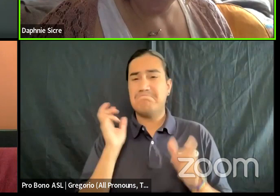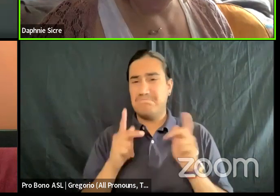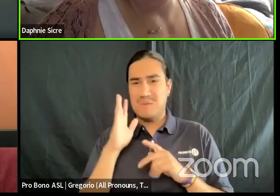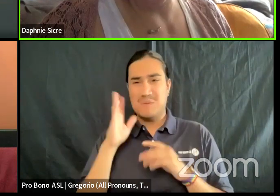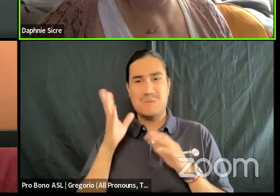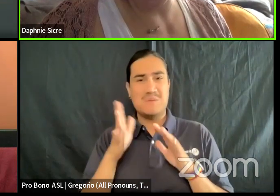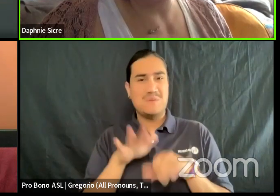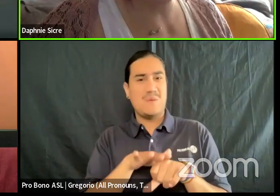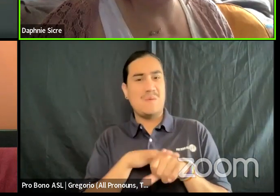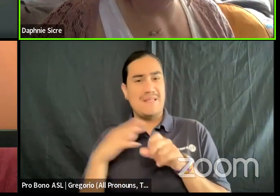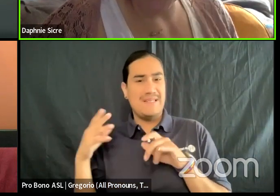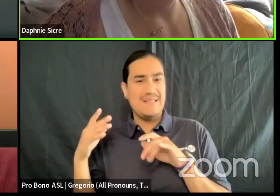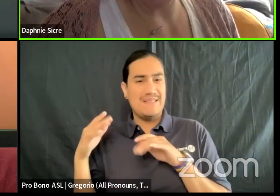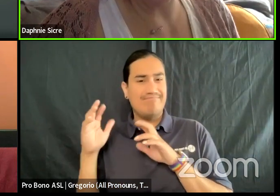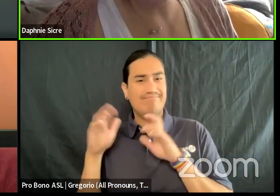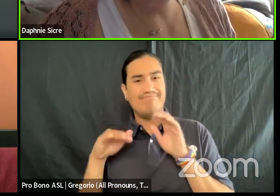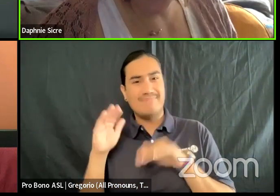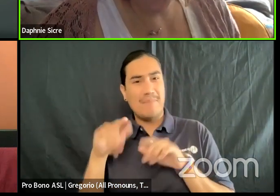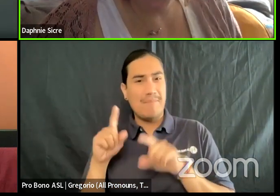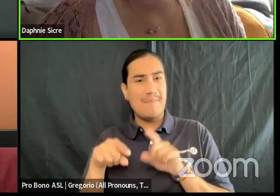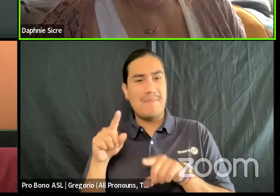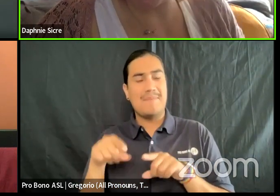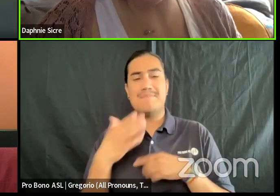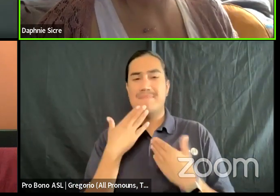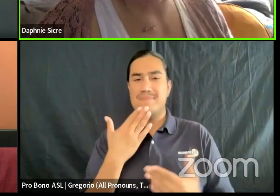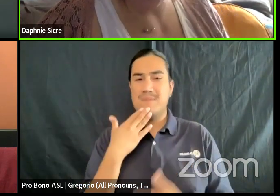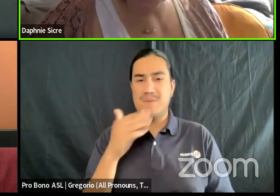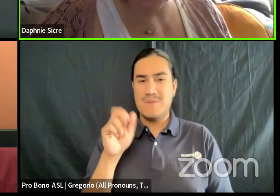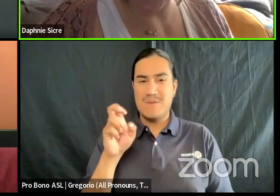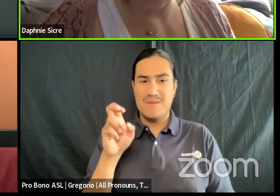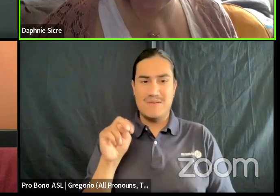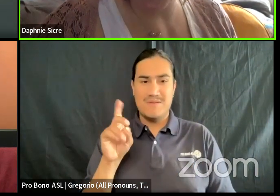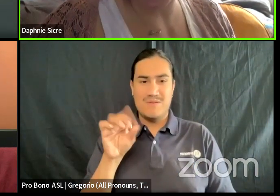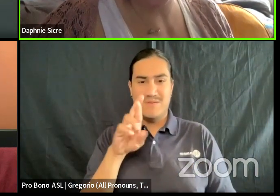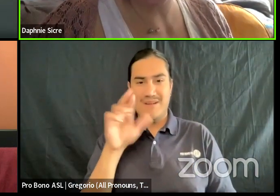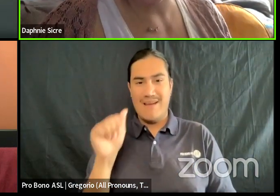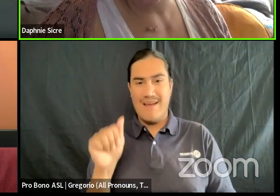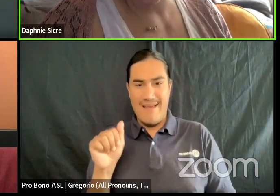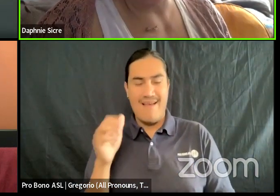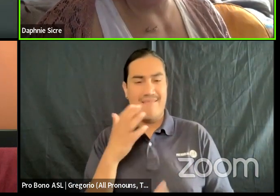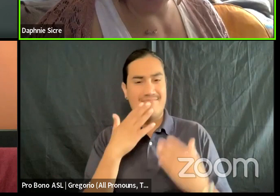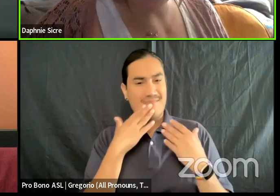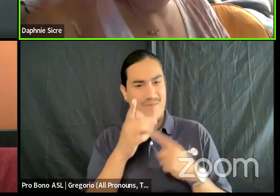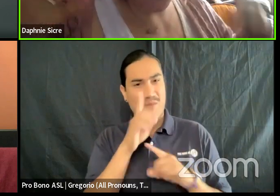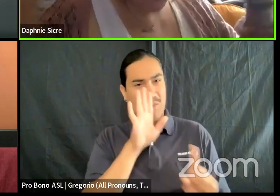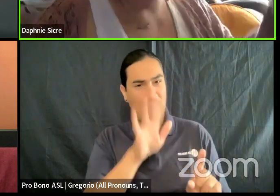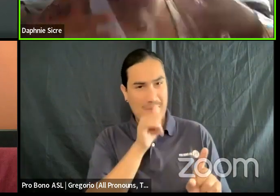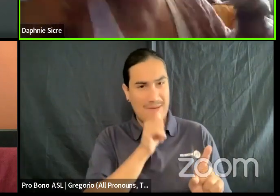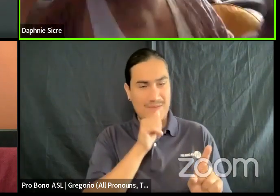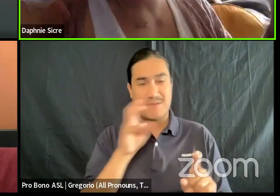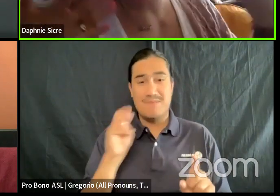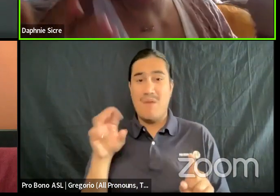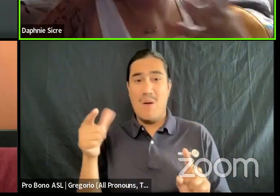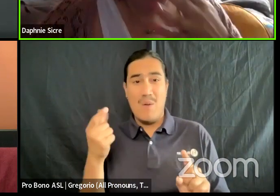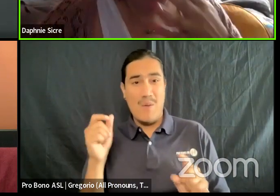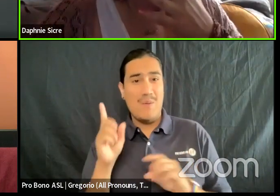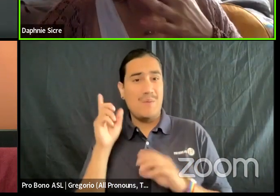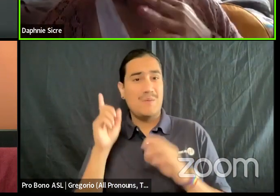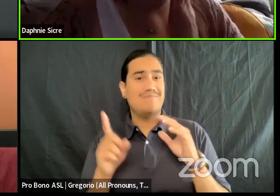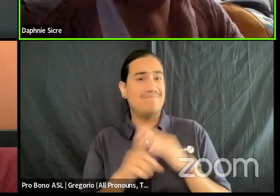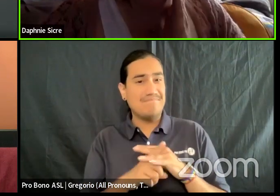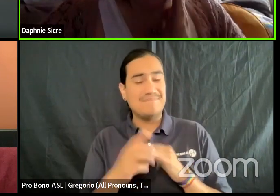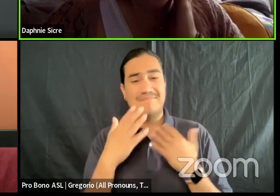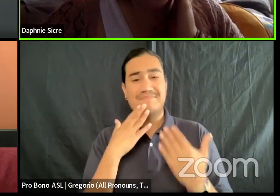in. Andrea Agosto, thank you so much for being here and being so patient. Margo's about to join us. I love seeing folks coming into the